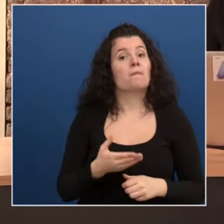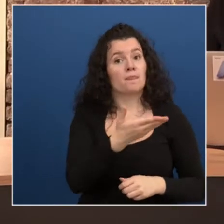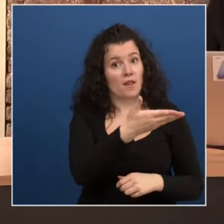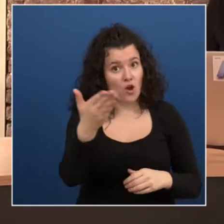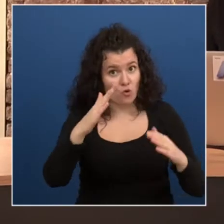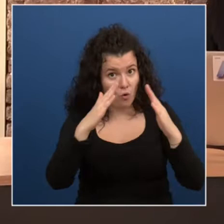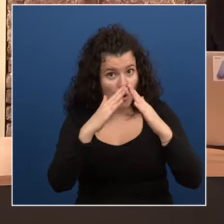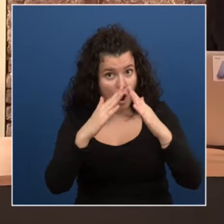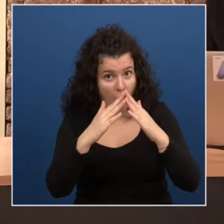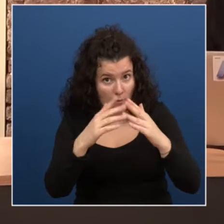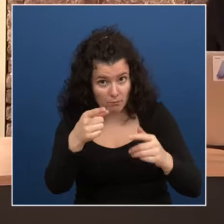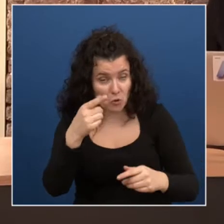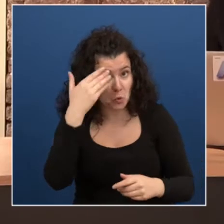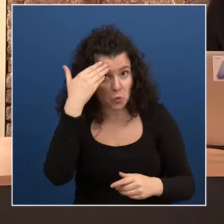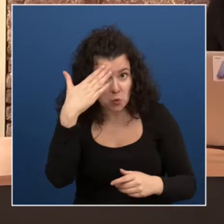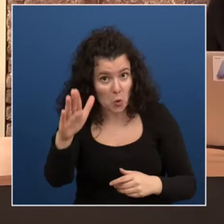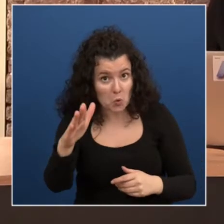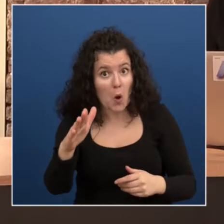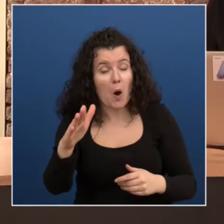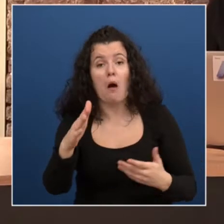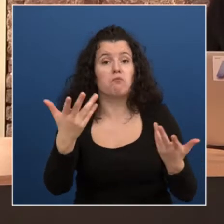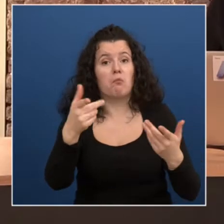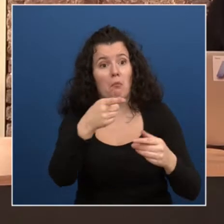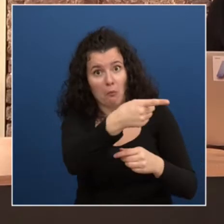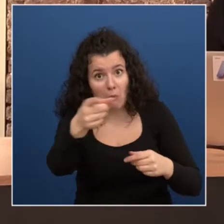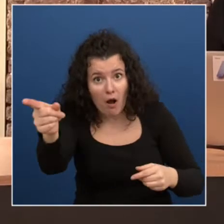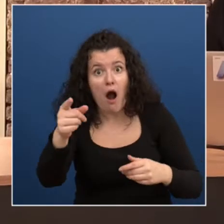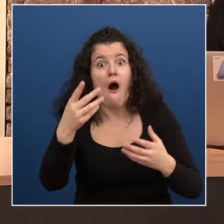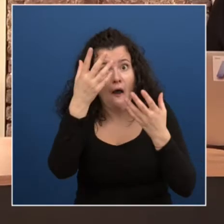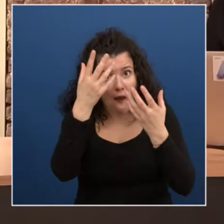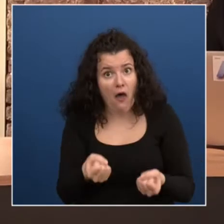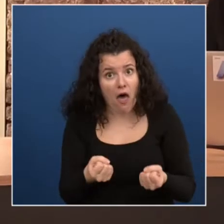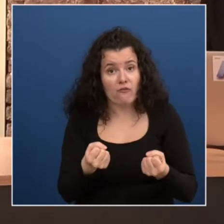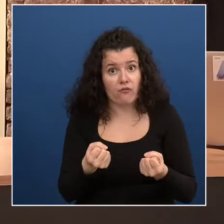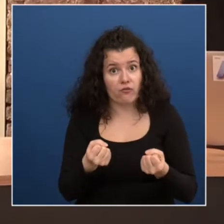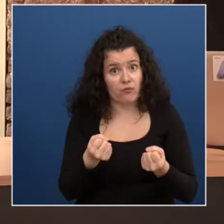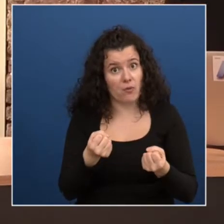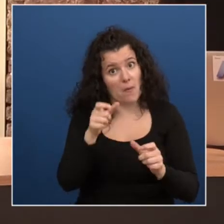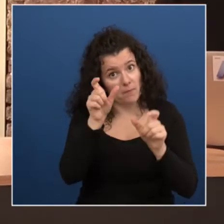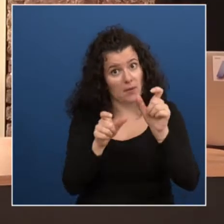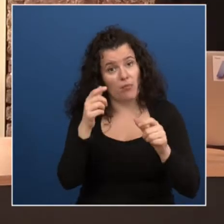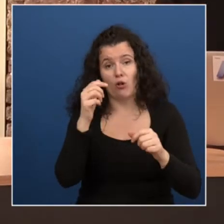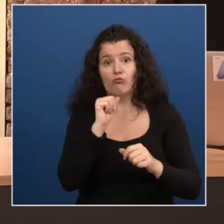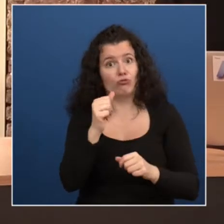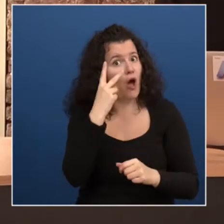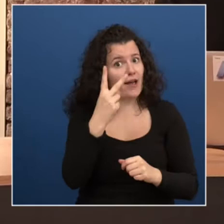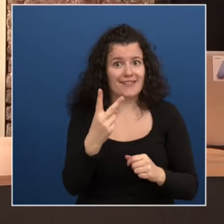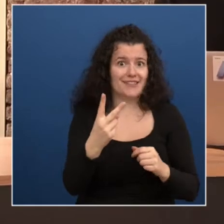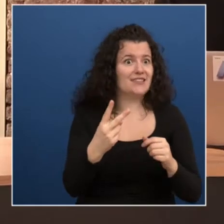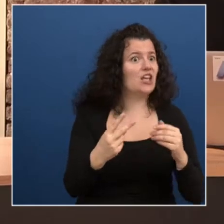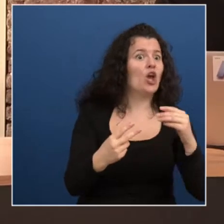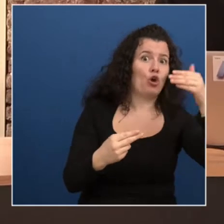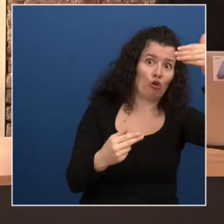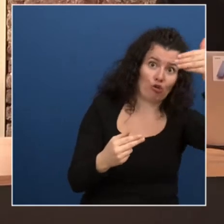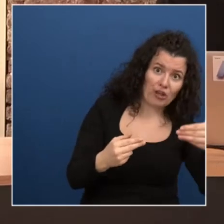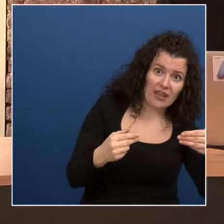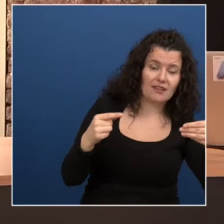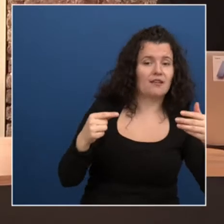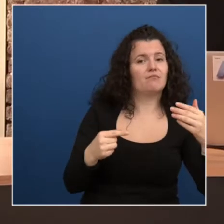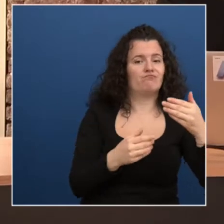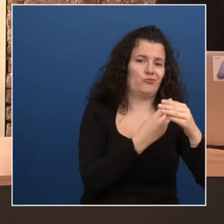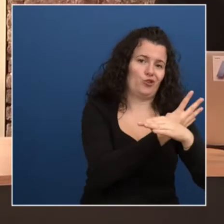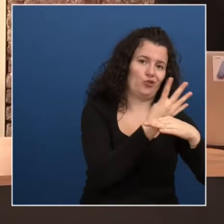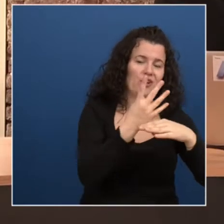people? You are an accessibility expert and you still do it. Okay, because there's a reason for it. And that's the reason that I say it.